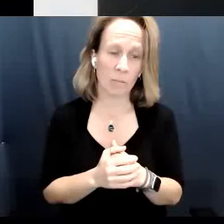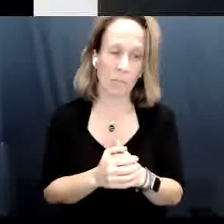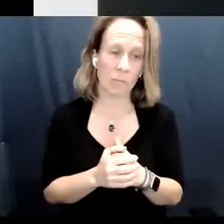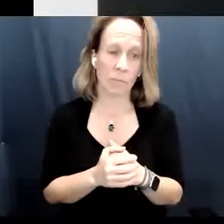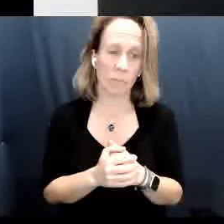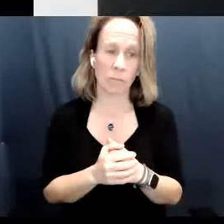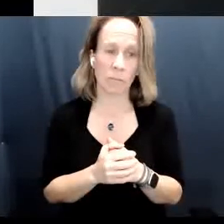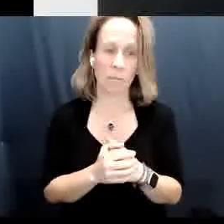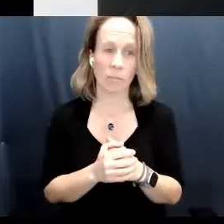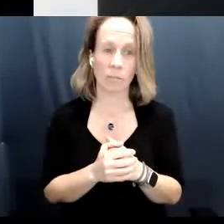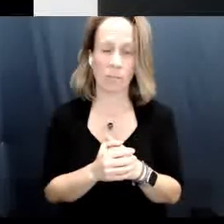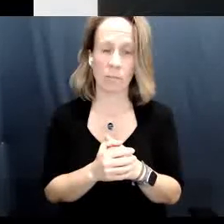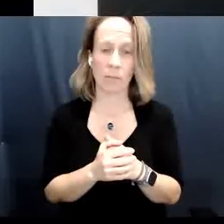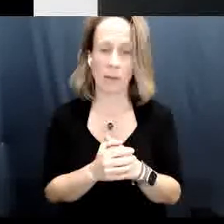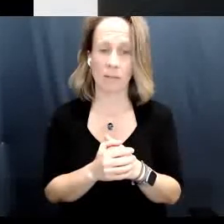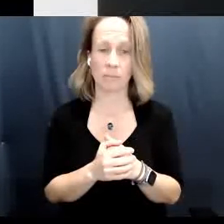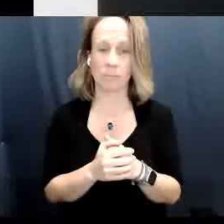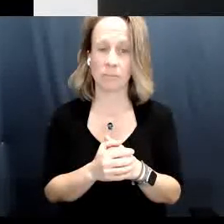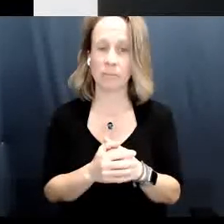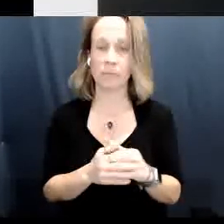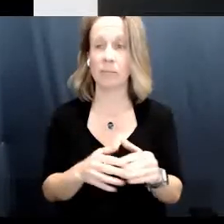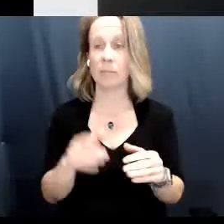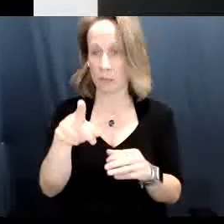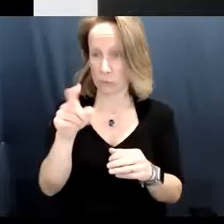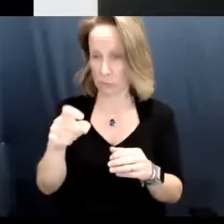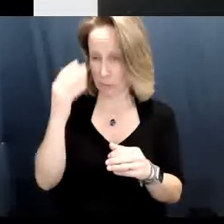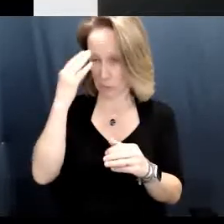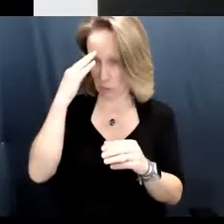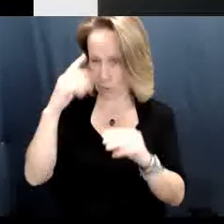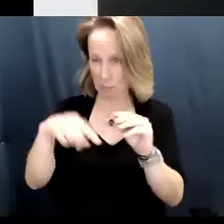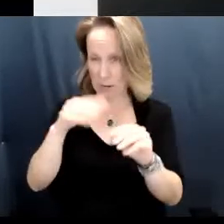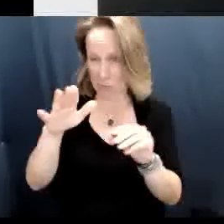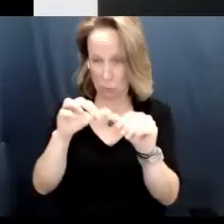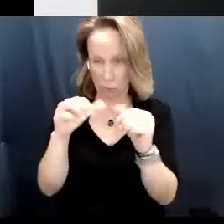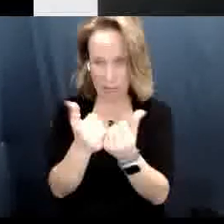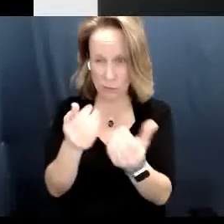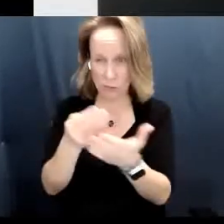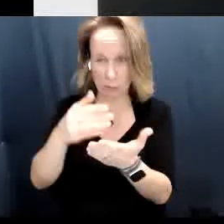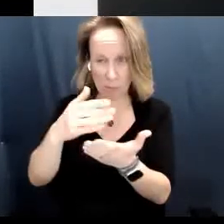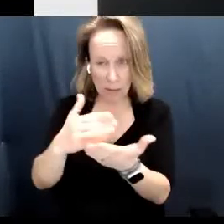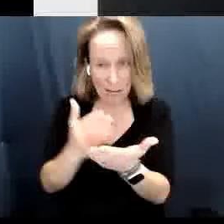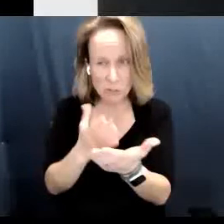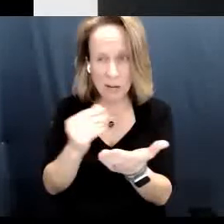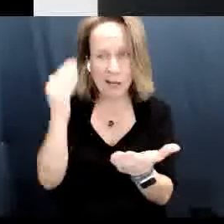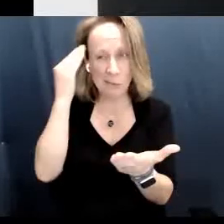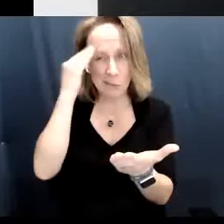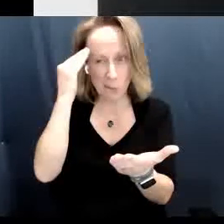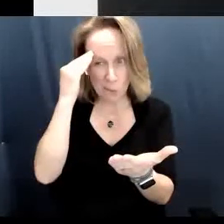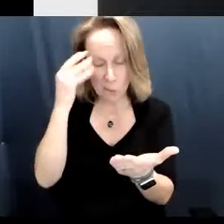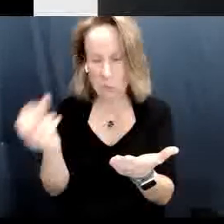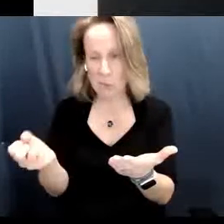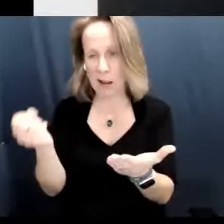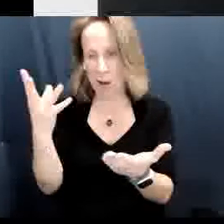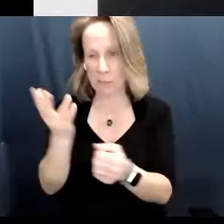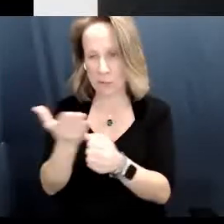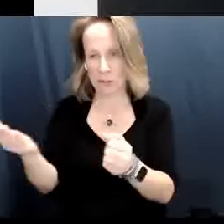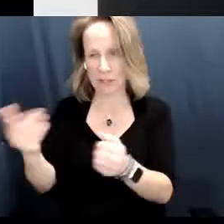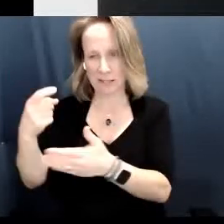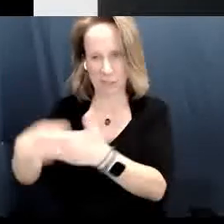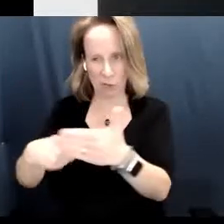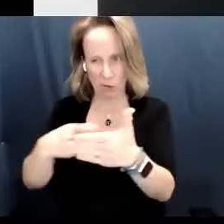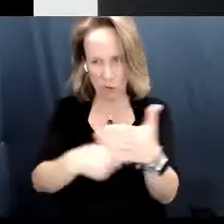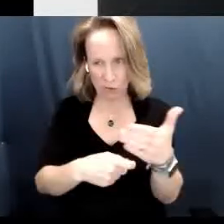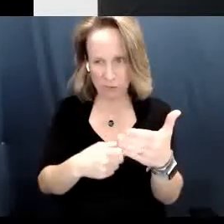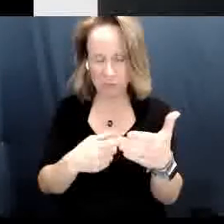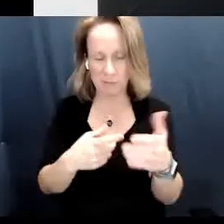a part of your agency's budget, and you should consider how much things like outreach or activities and other things you may need for your support